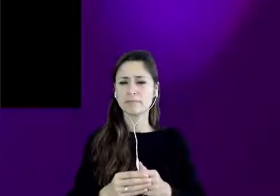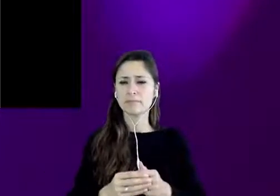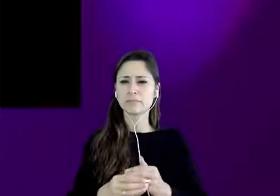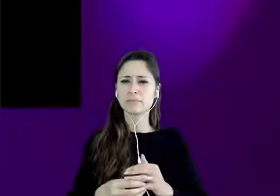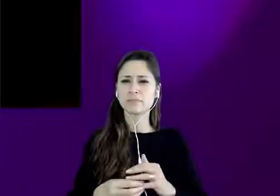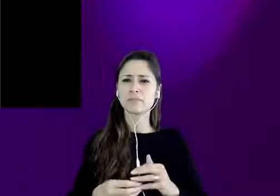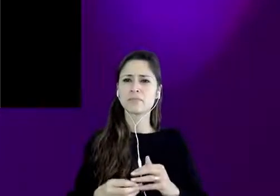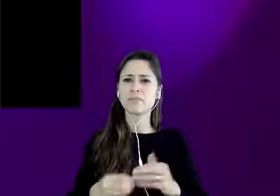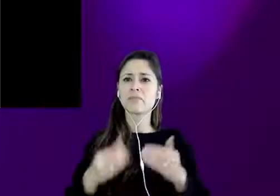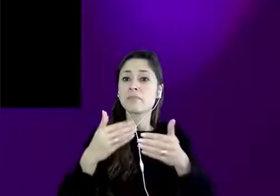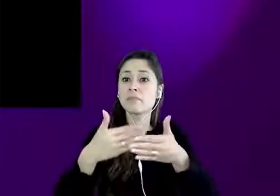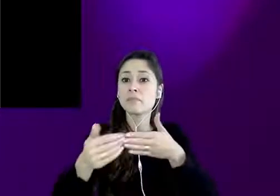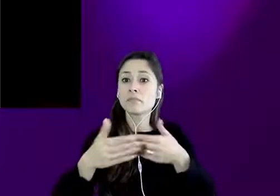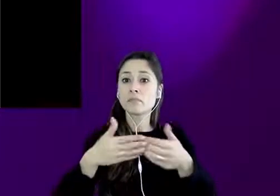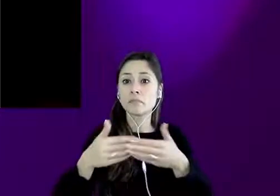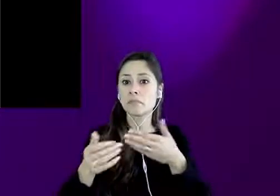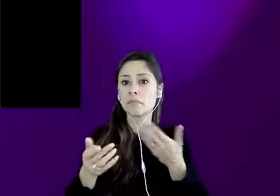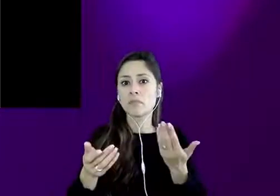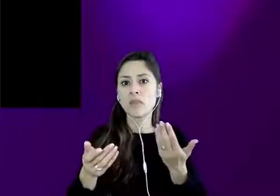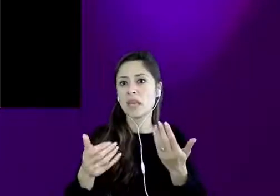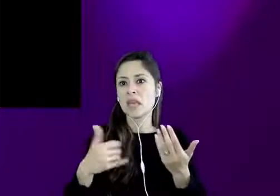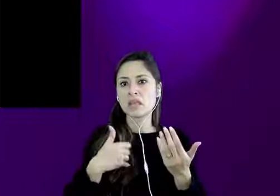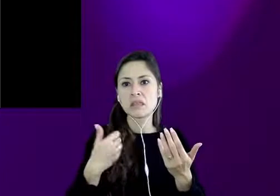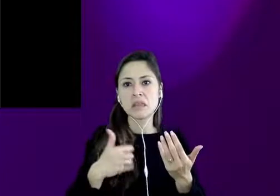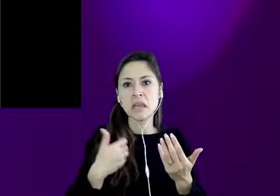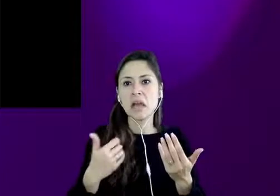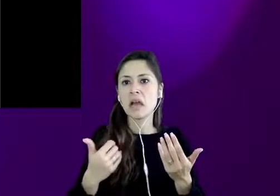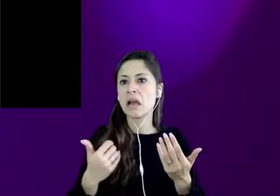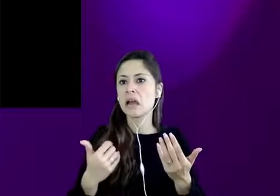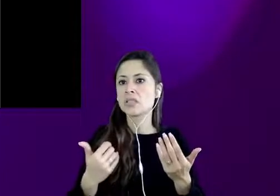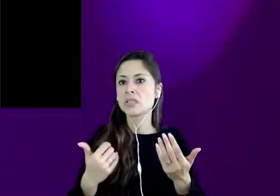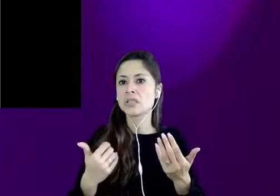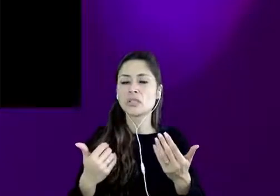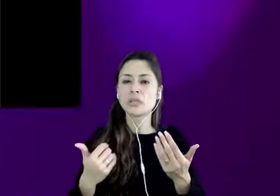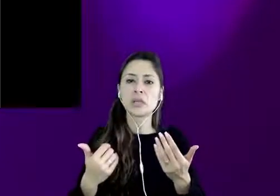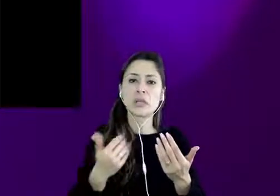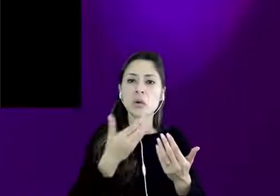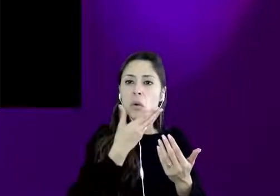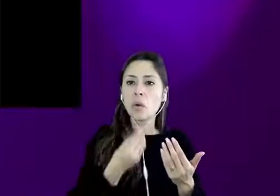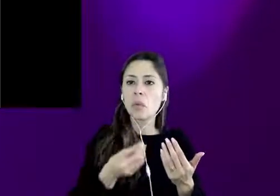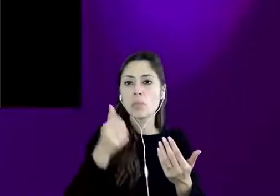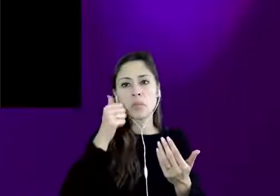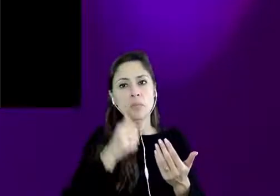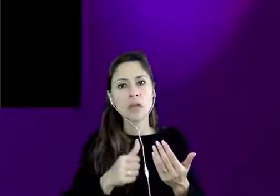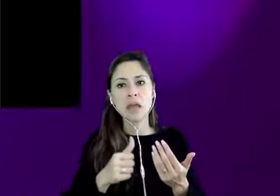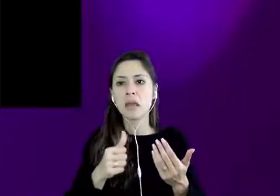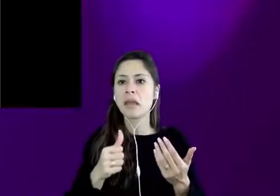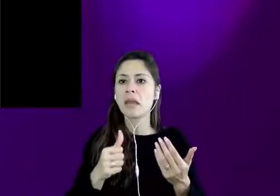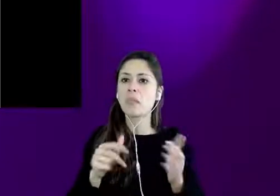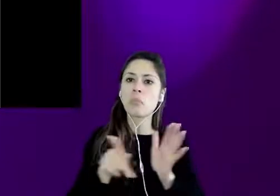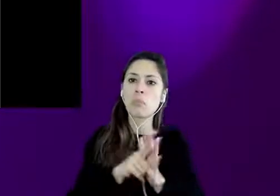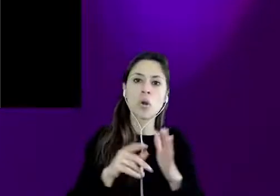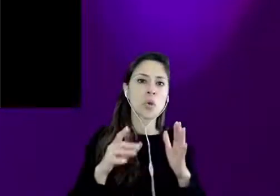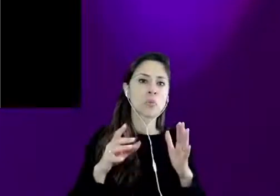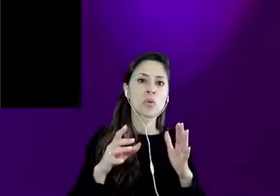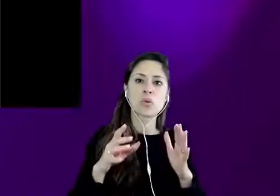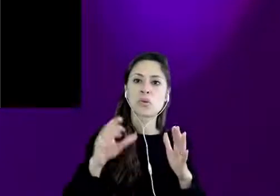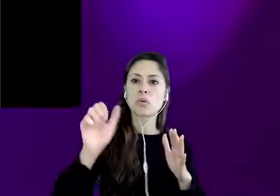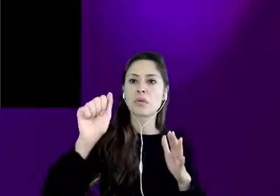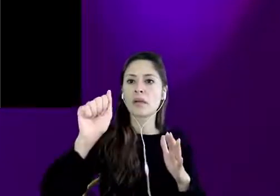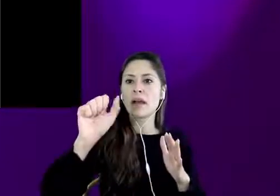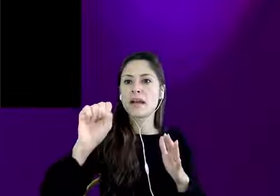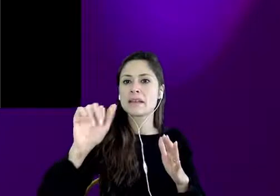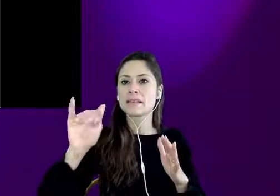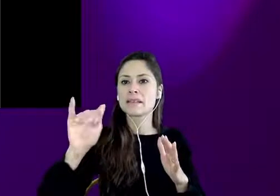Hispanic, and white Caucasian, is 27.2. But if you only look at the white Caucasian, the first age of the first birth